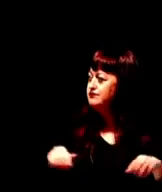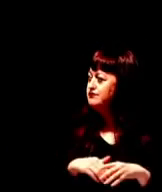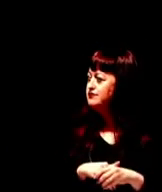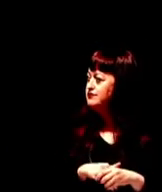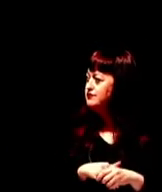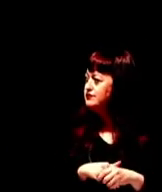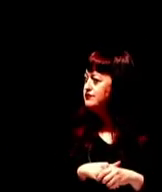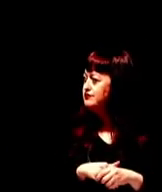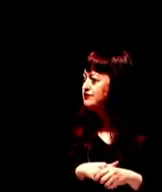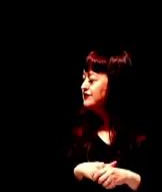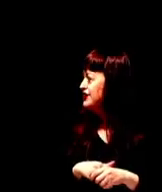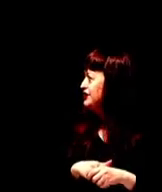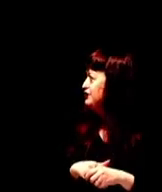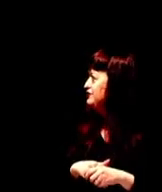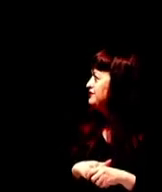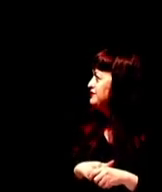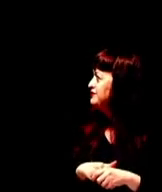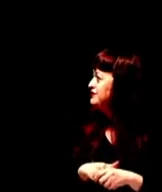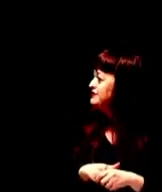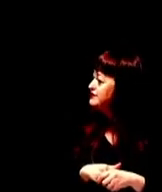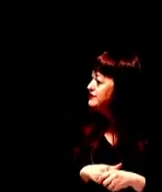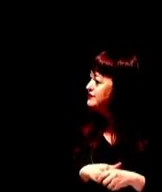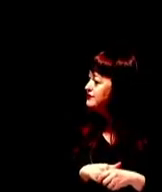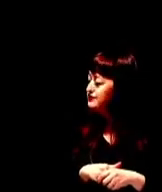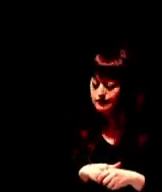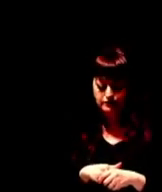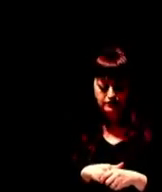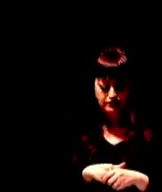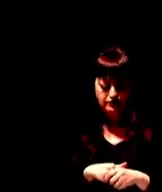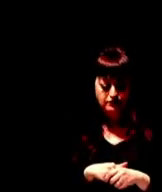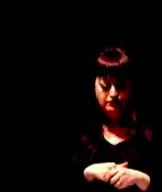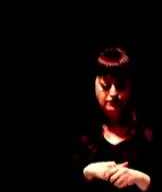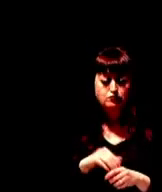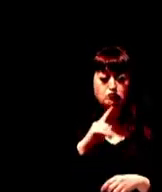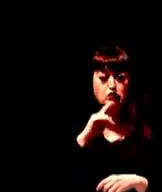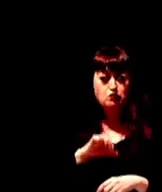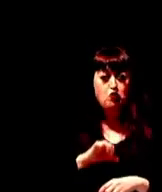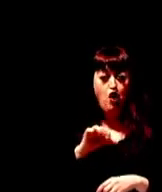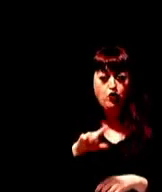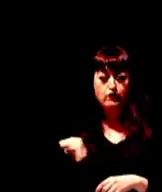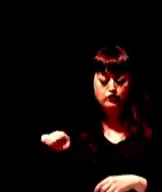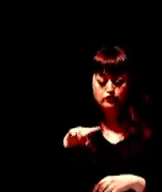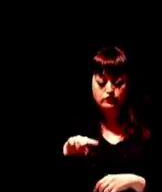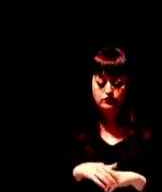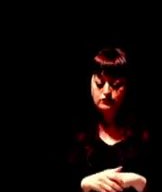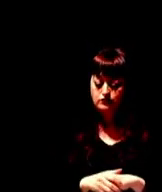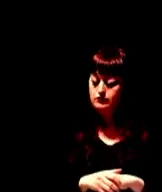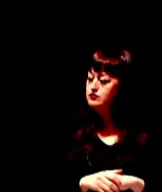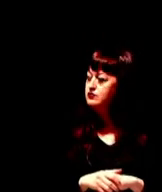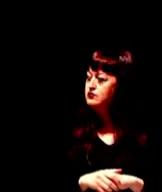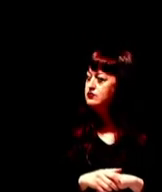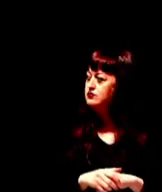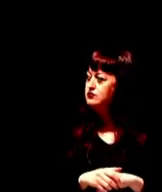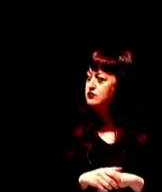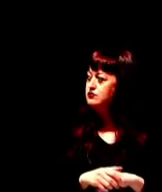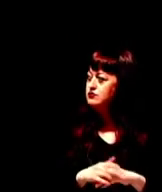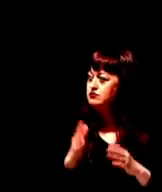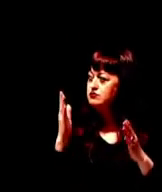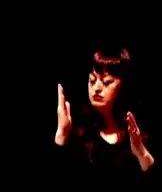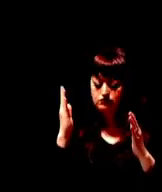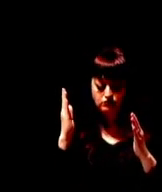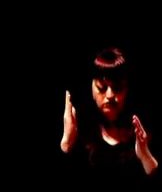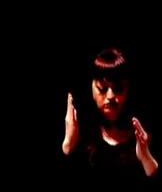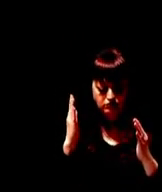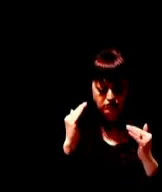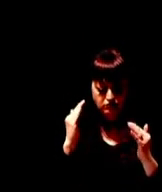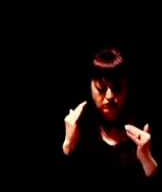I hope everyone who is present today is extremely proud of how far they've come, and not only how far they have come, but will continue